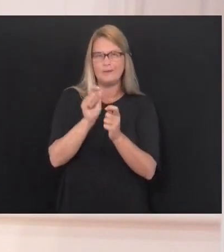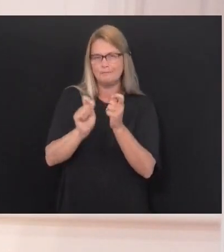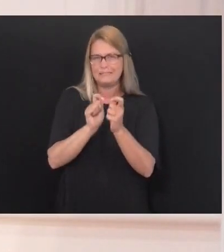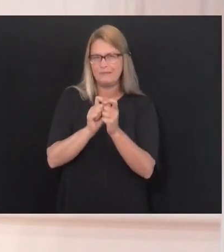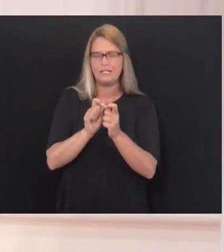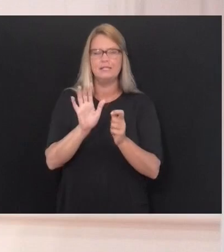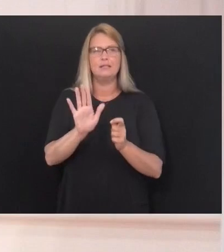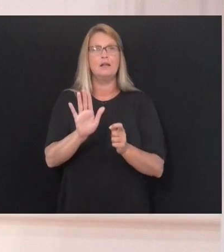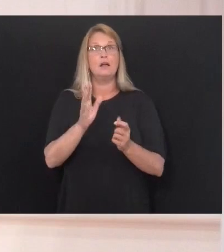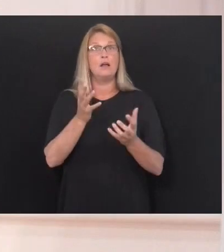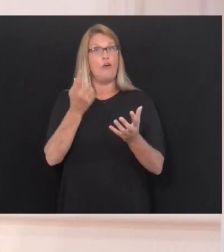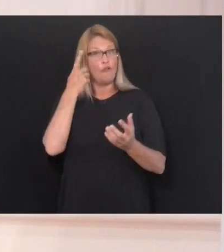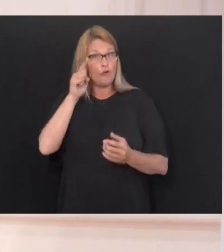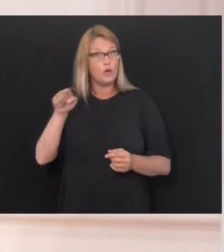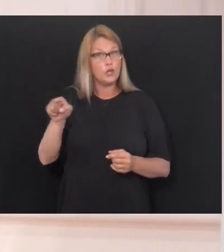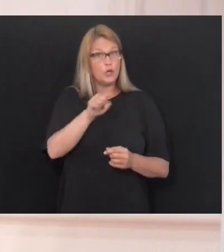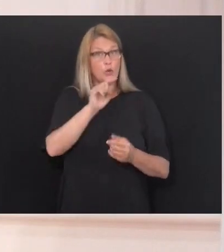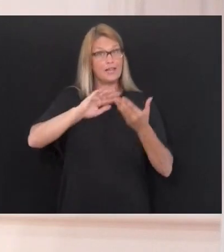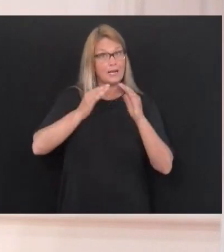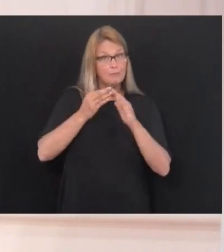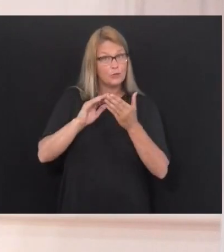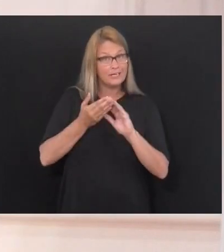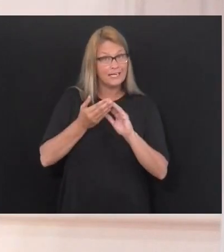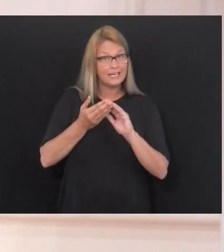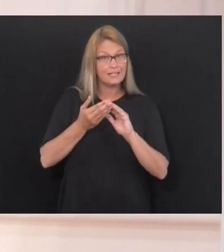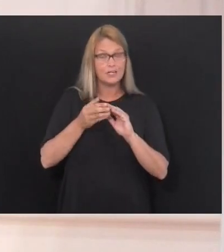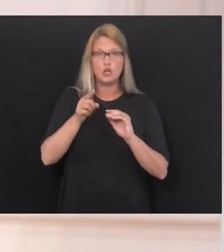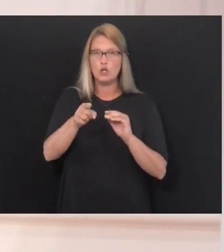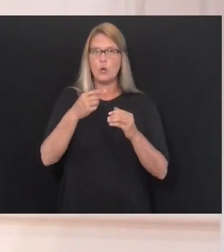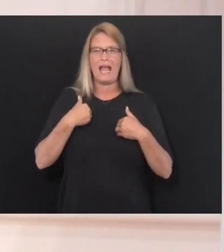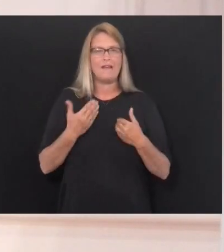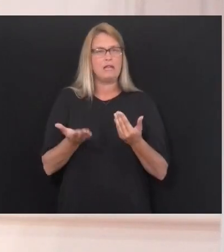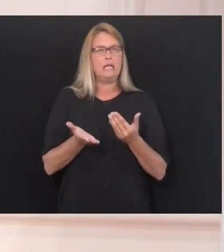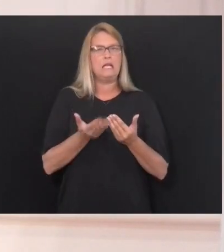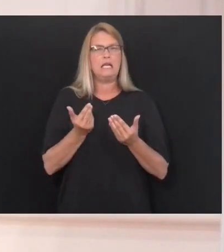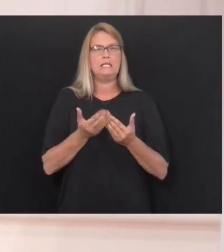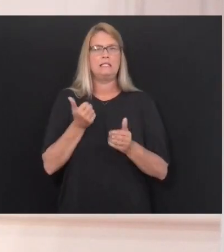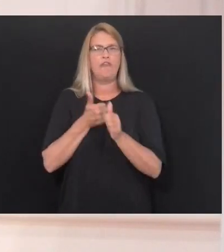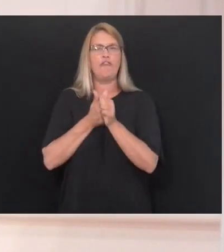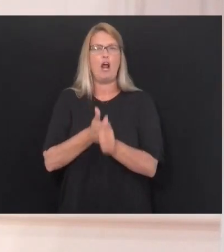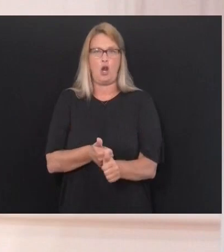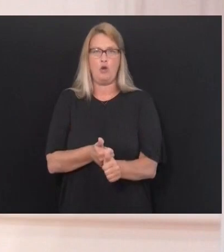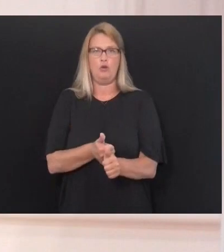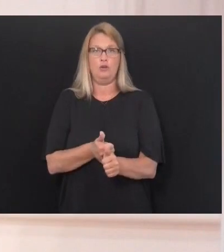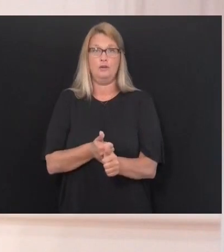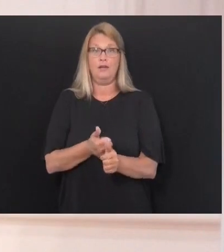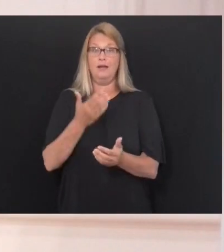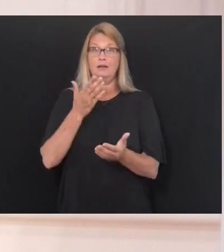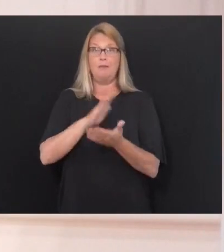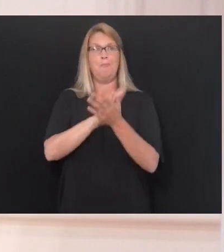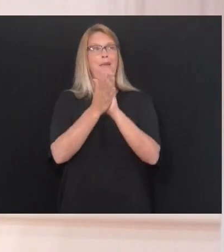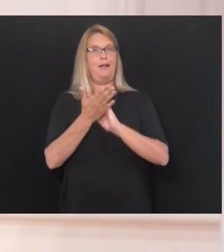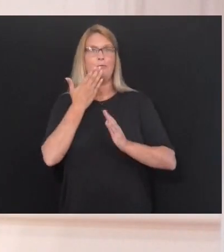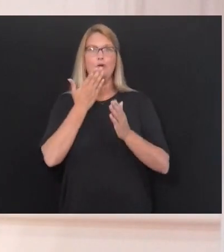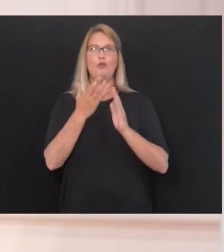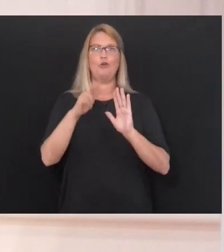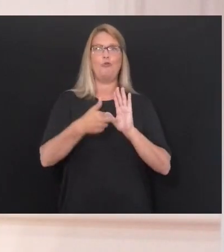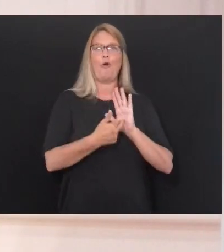safely. You know, you call him governor today, but in the winter he's also coach,